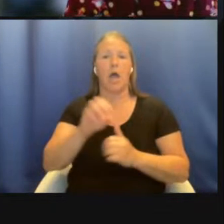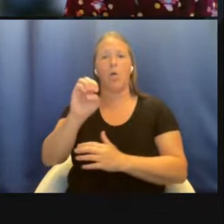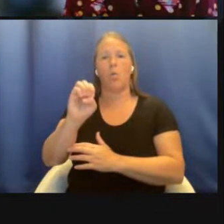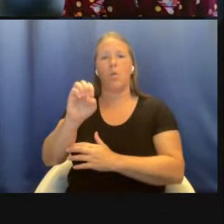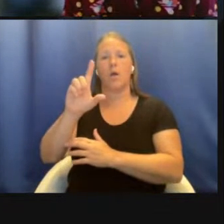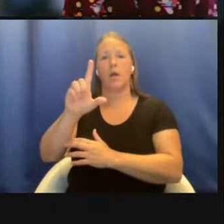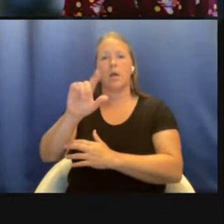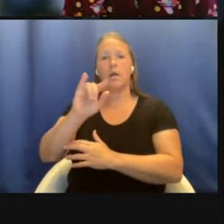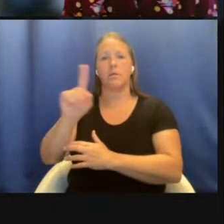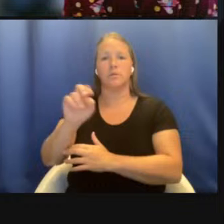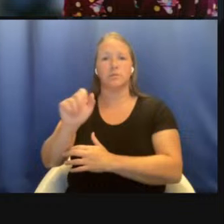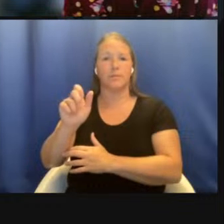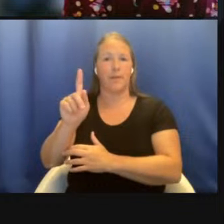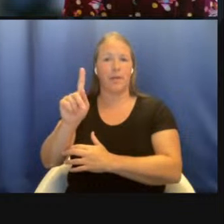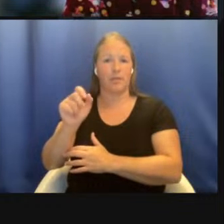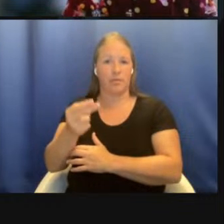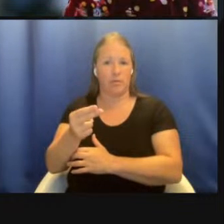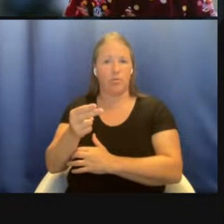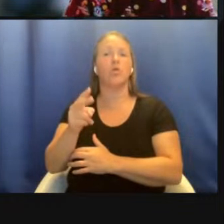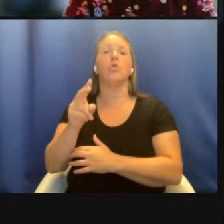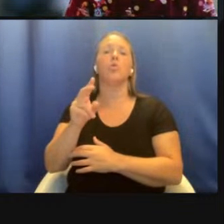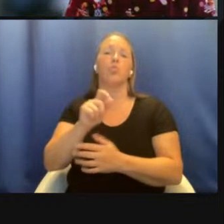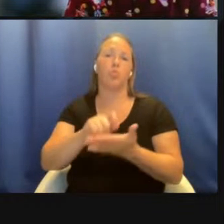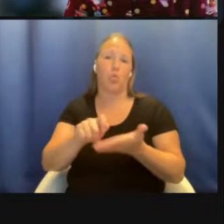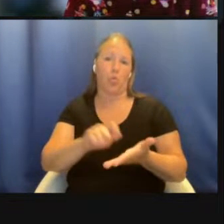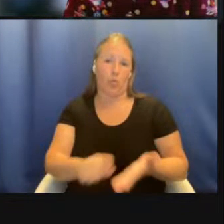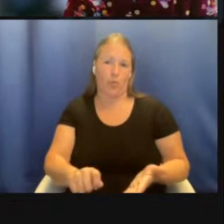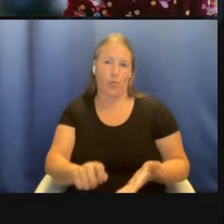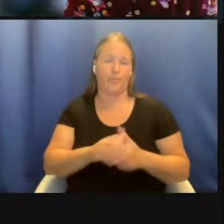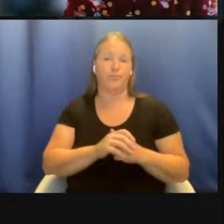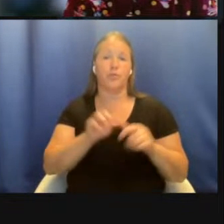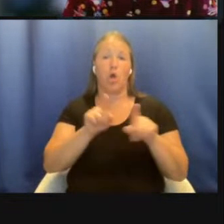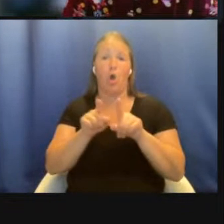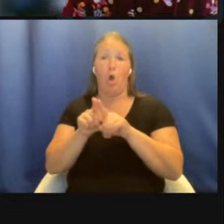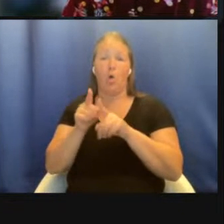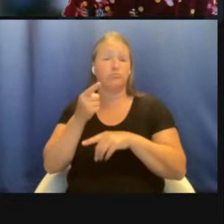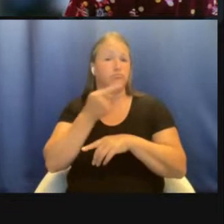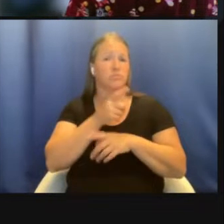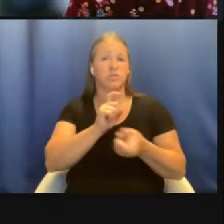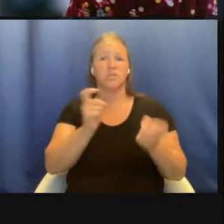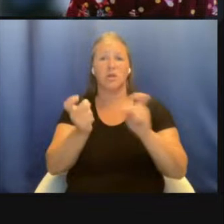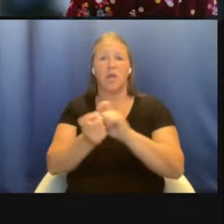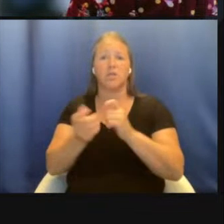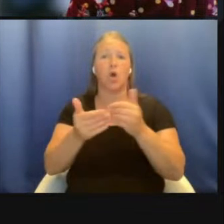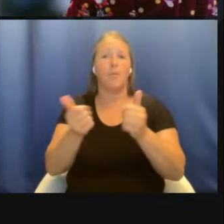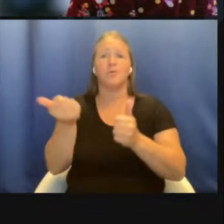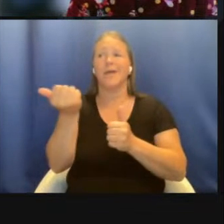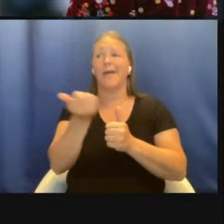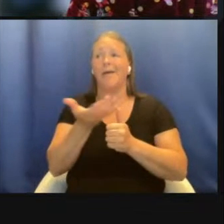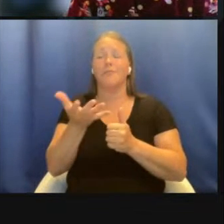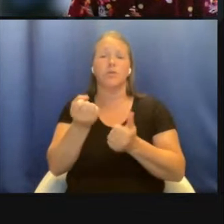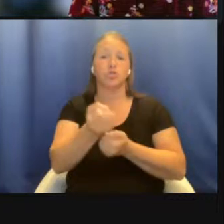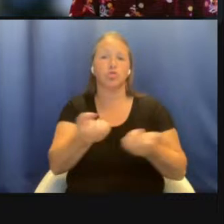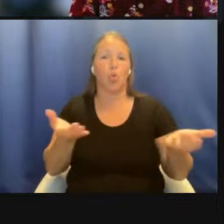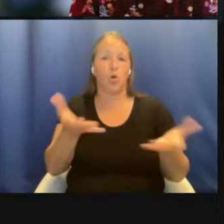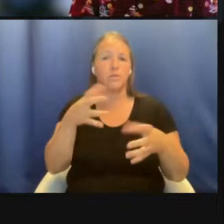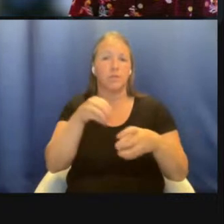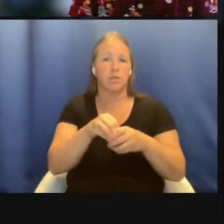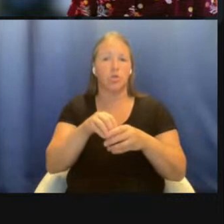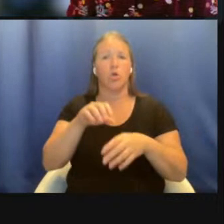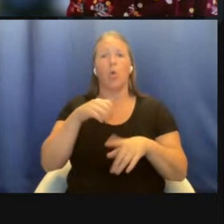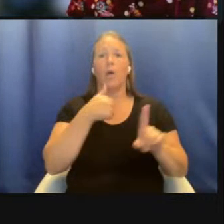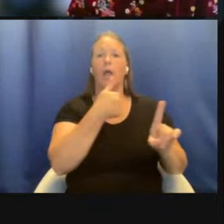turned almost every source into an autobiography. In this case, a book written by